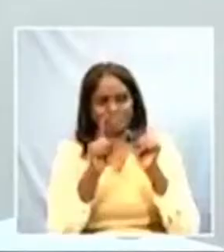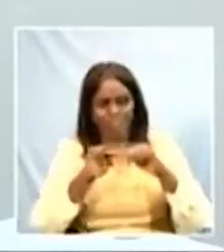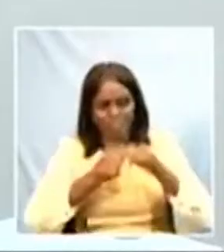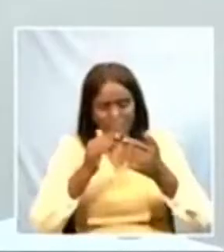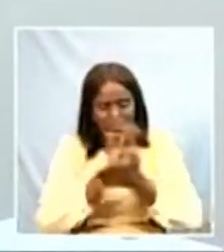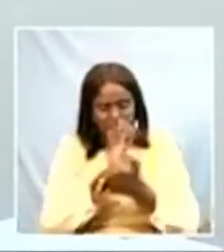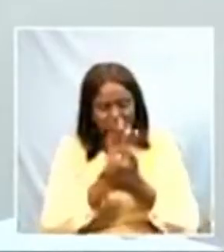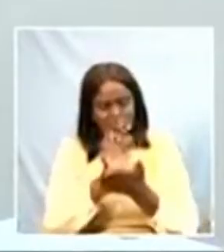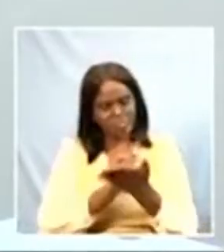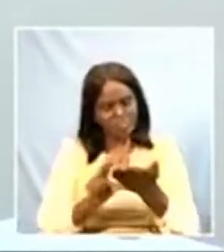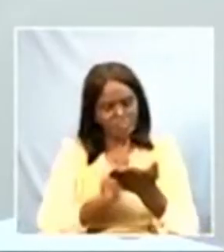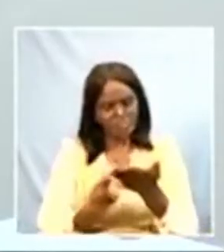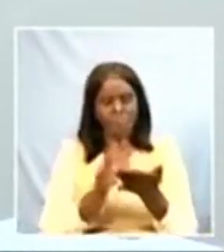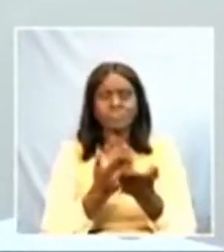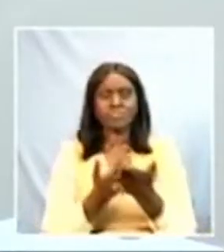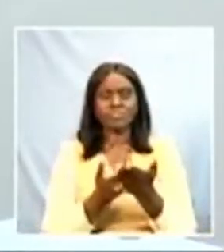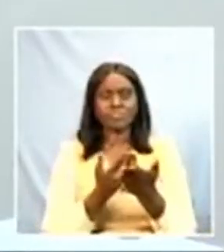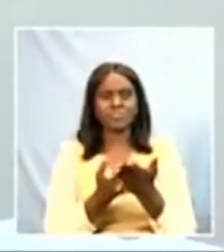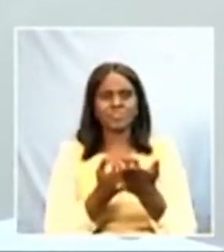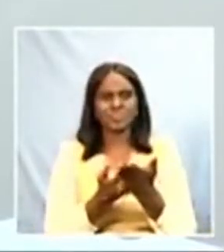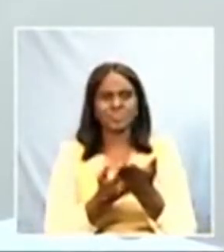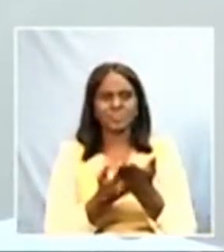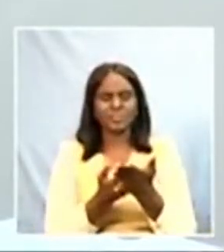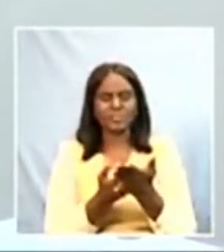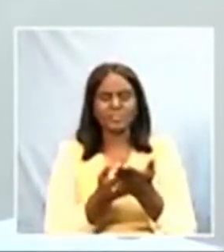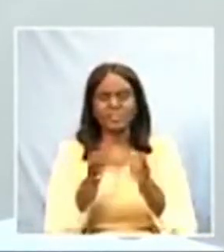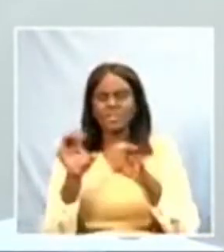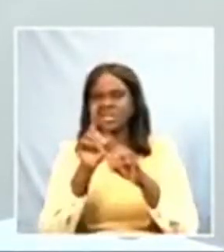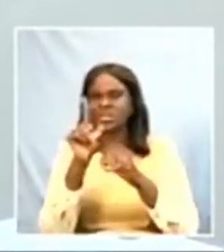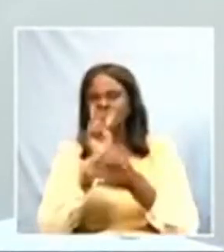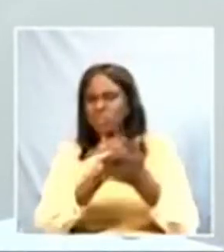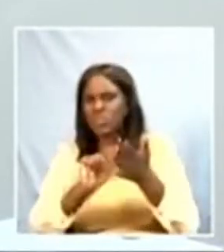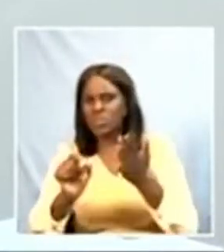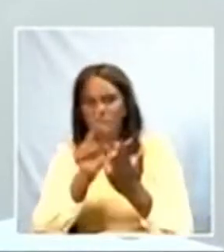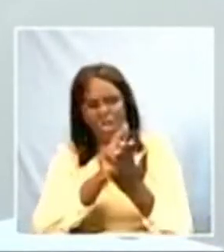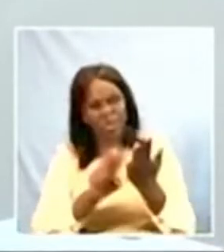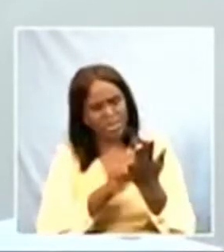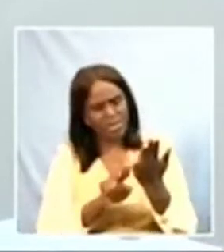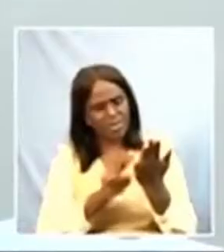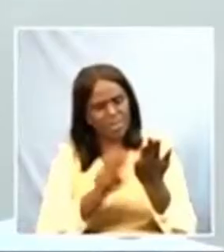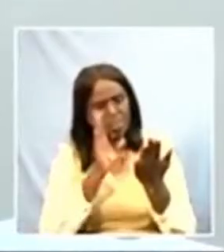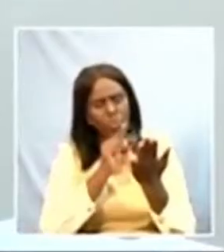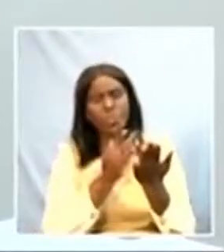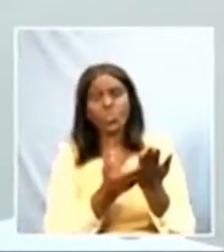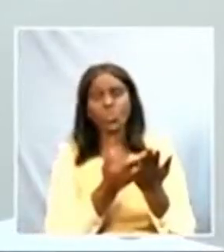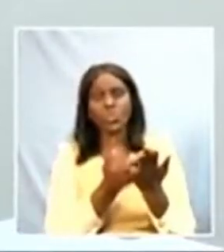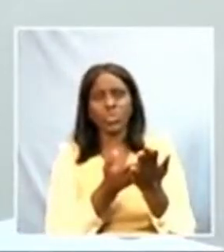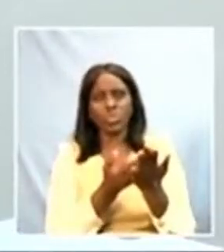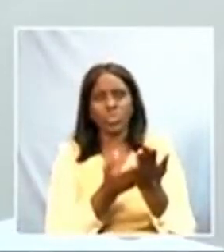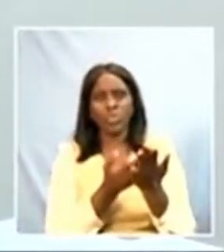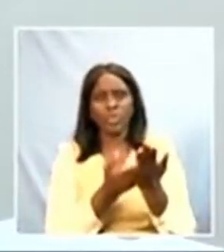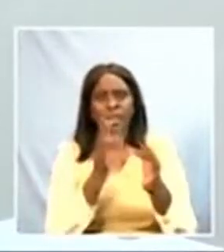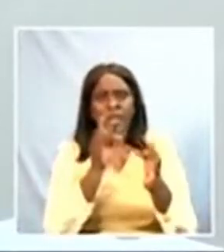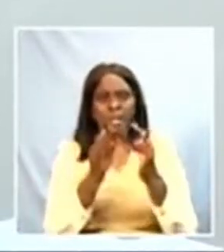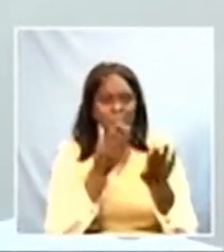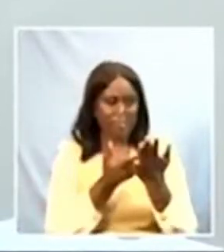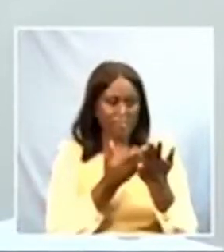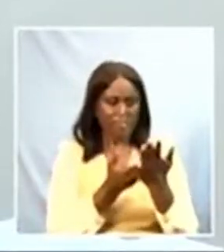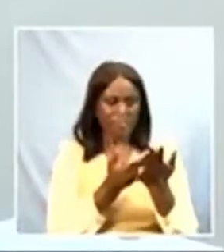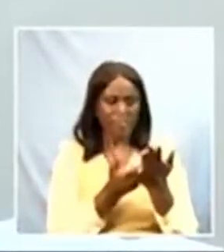documents reading, did you edit? Did you go through this? If this